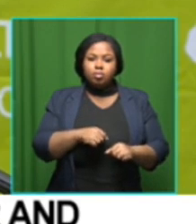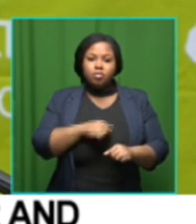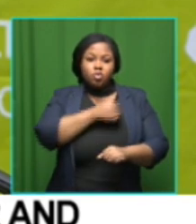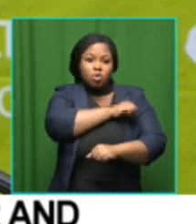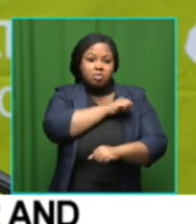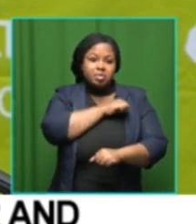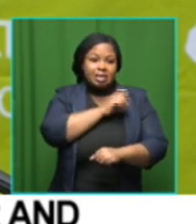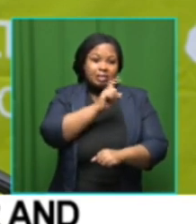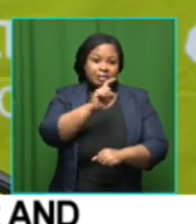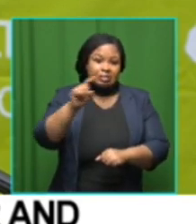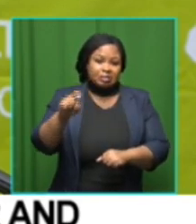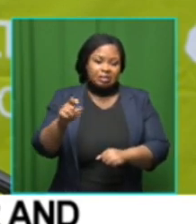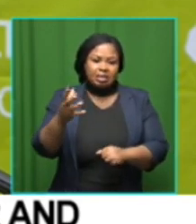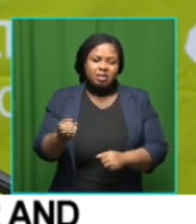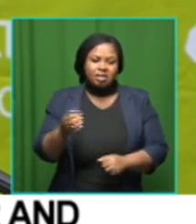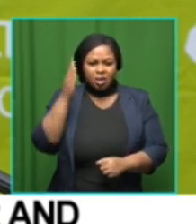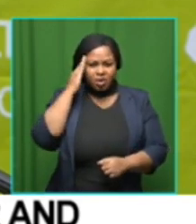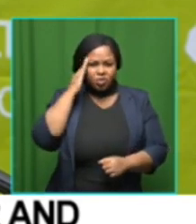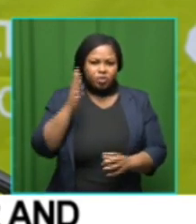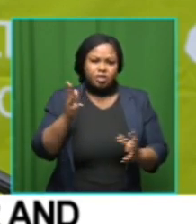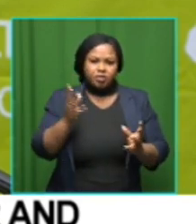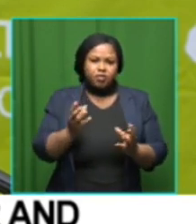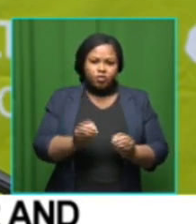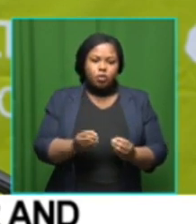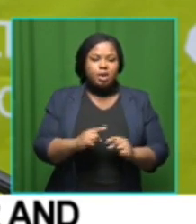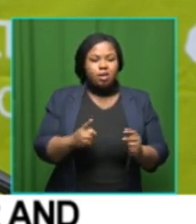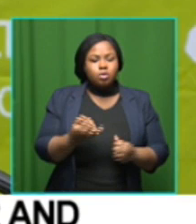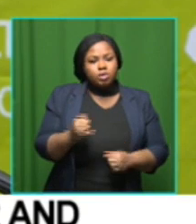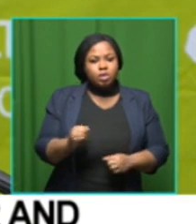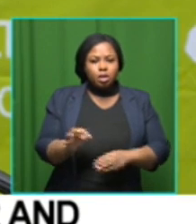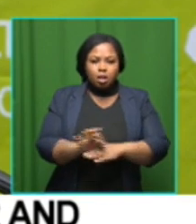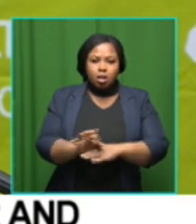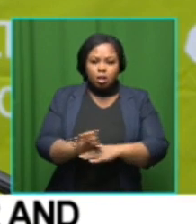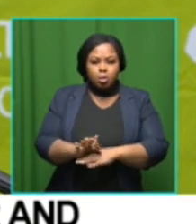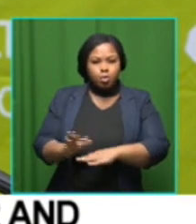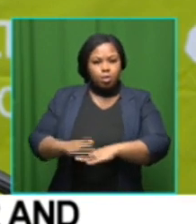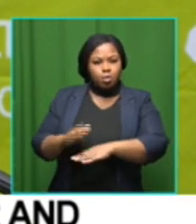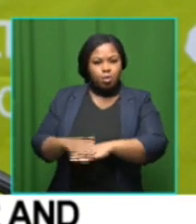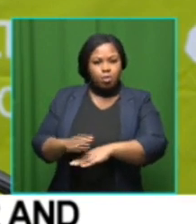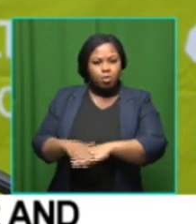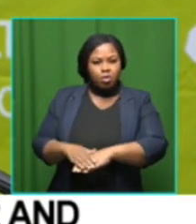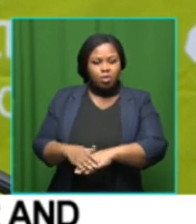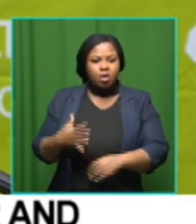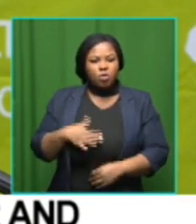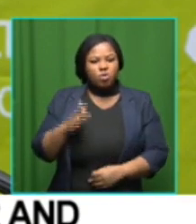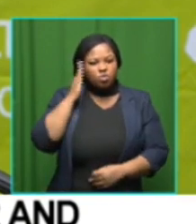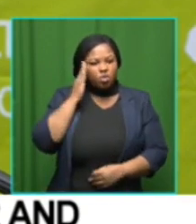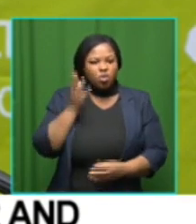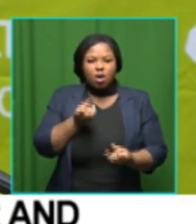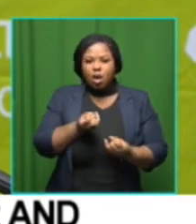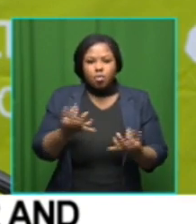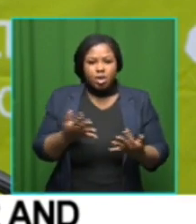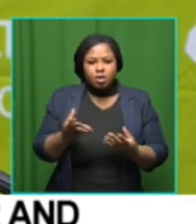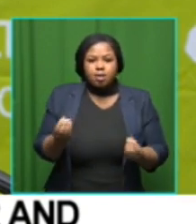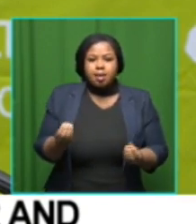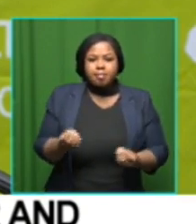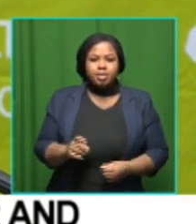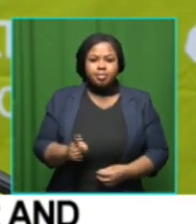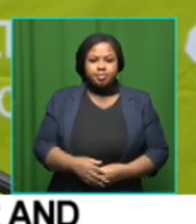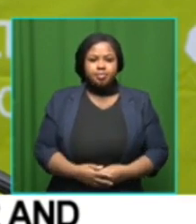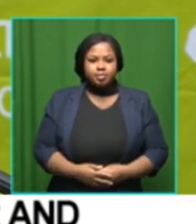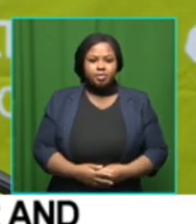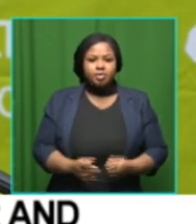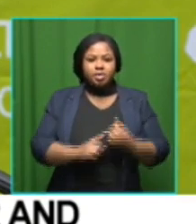I understand there's new facilities which are organized at the moment. Which kind of figure are you looking for? Last question